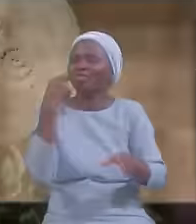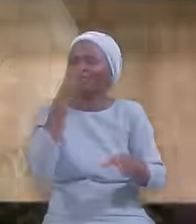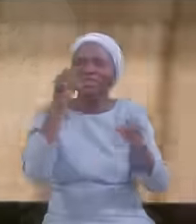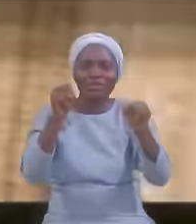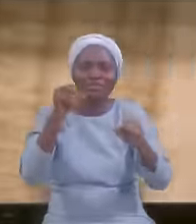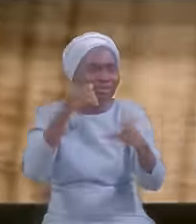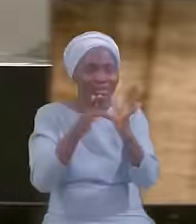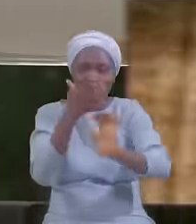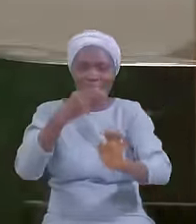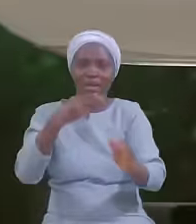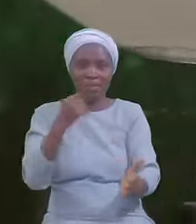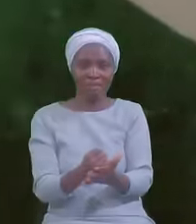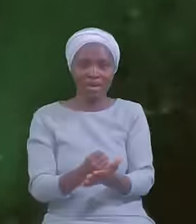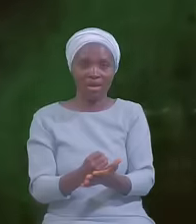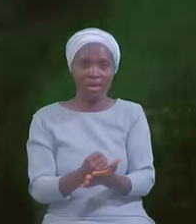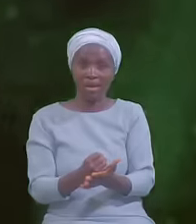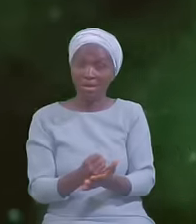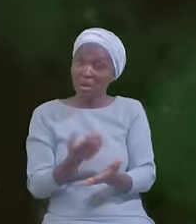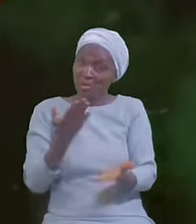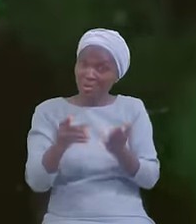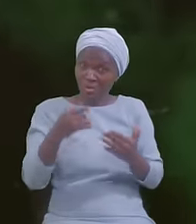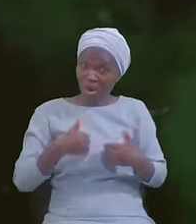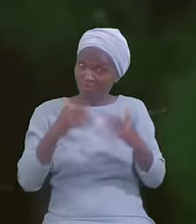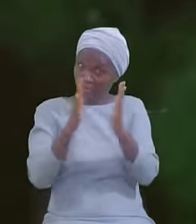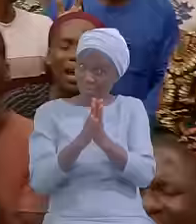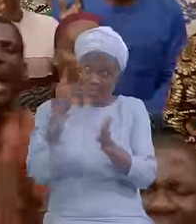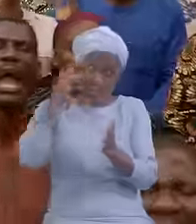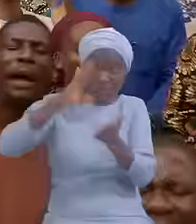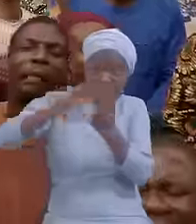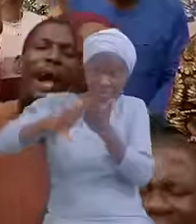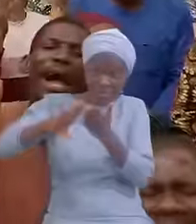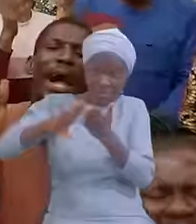If you have prayed for forgiveness, the Lord has forgiven you.